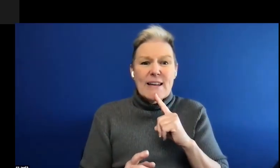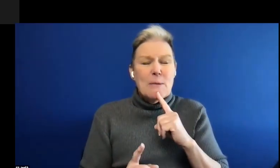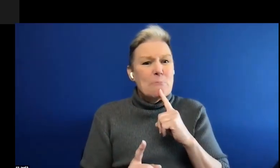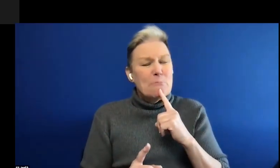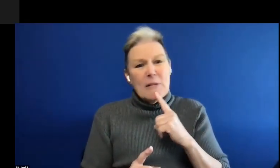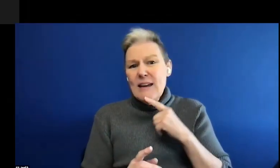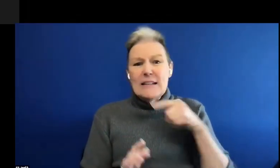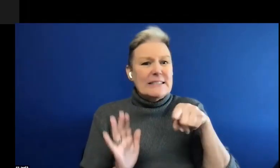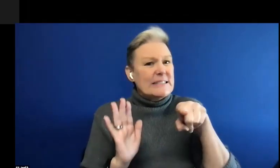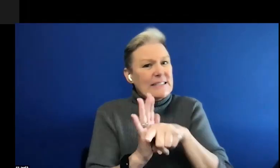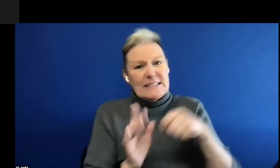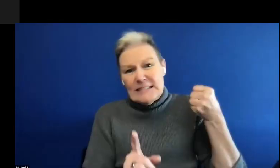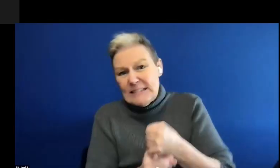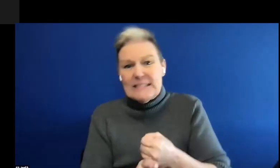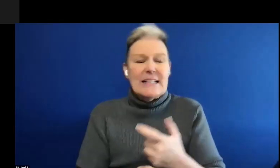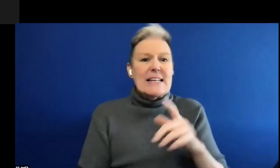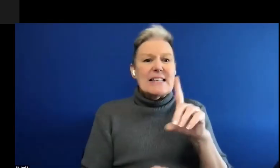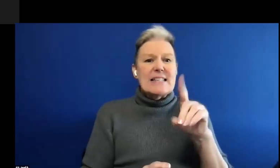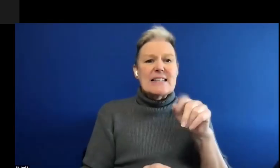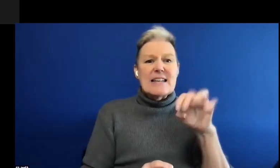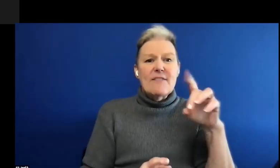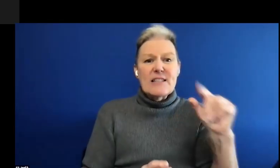people if they find jobs that they really